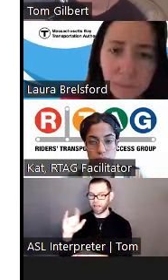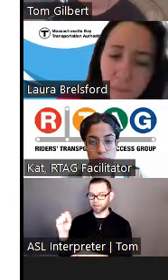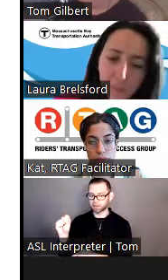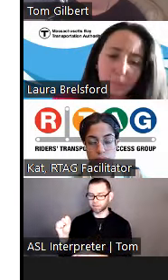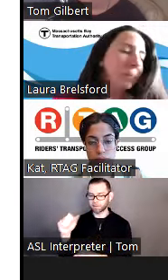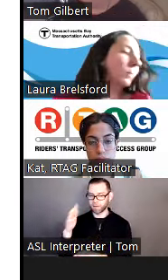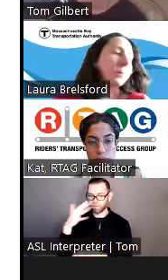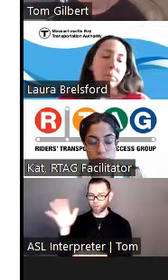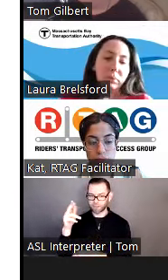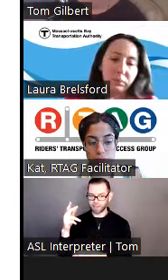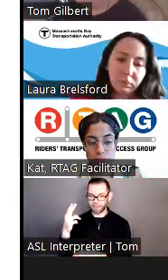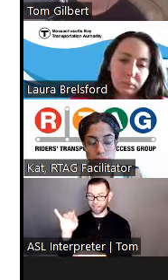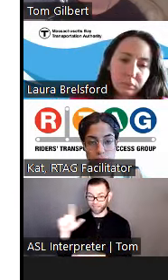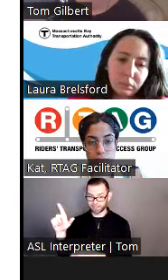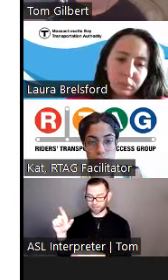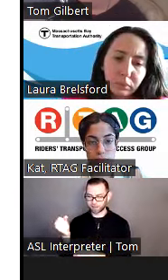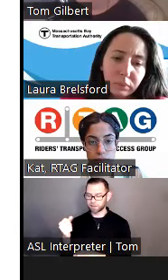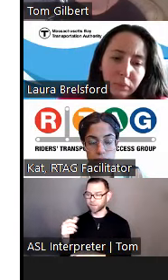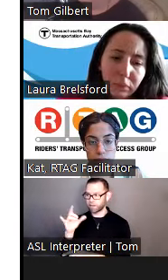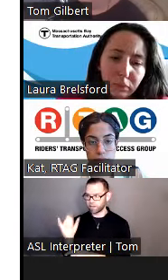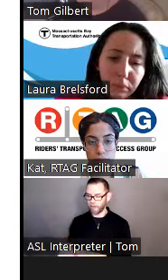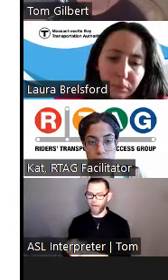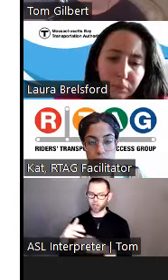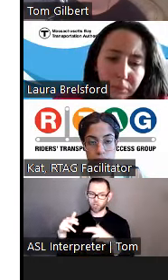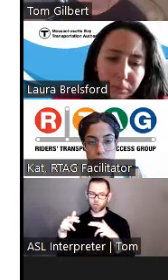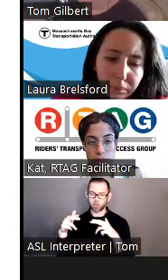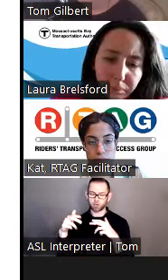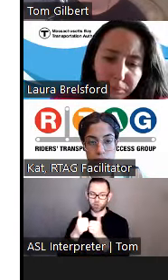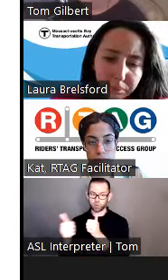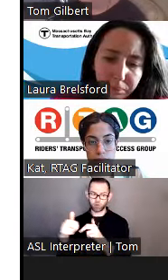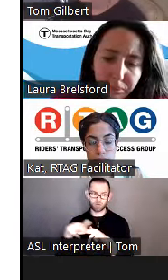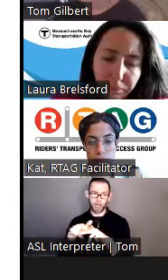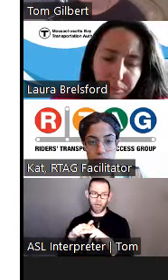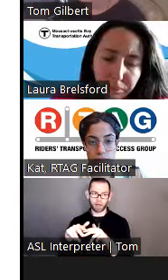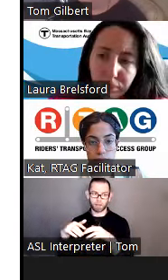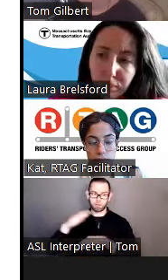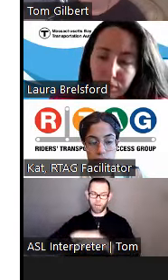That commuter rail platform is dark as well.